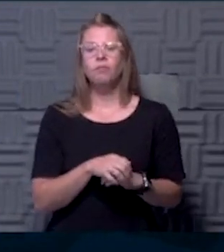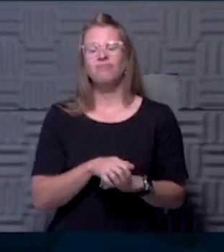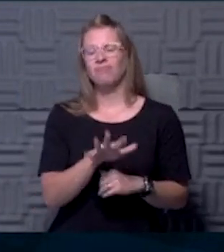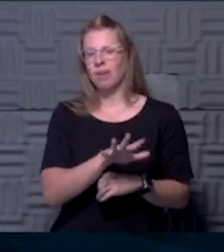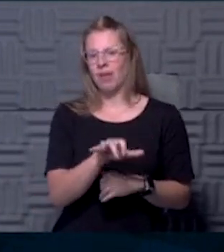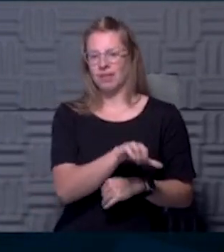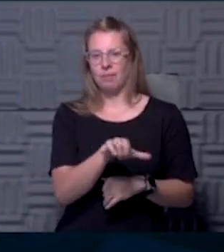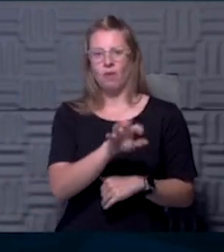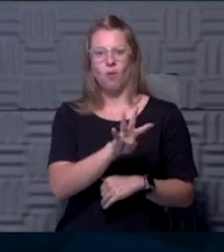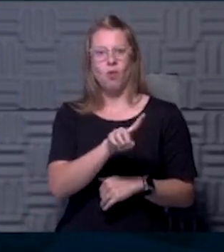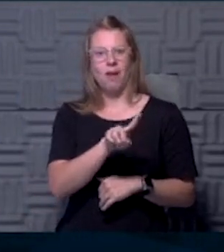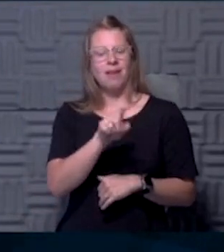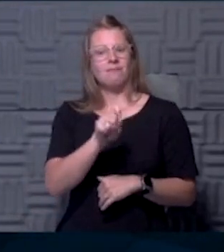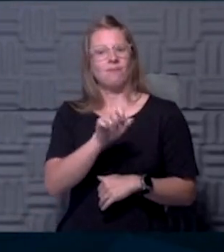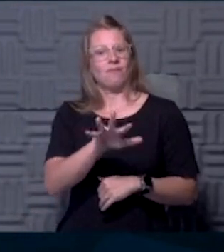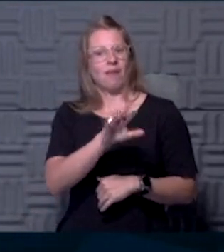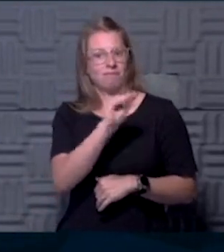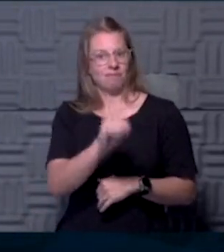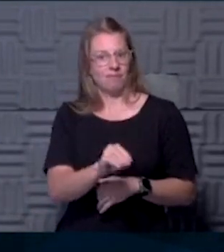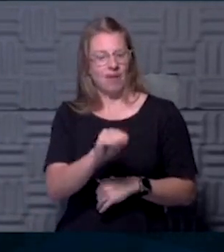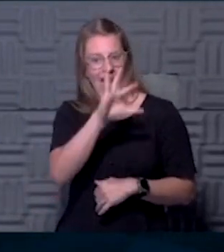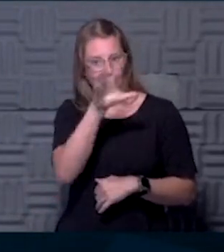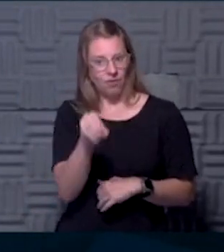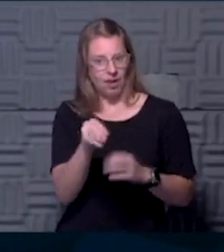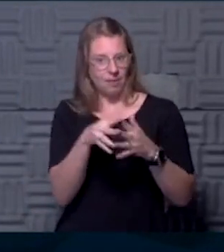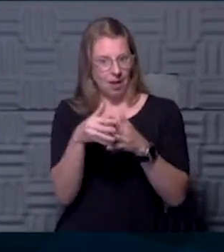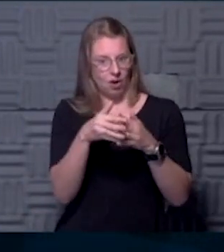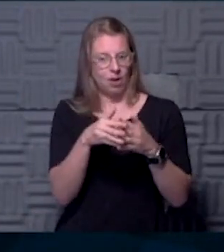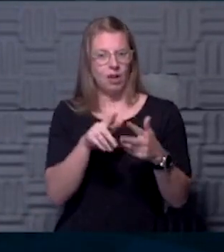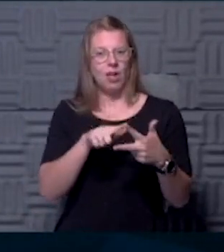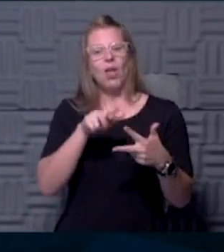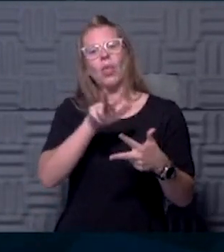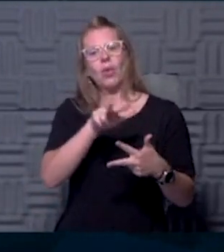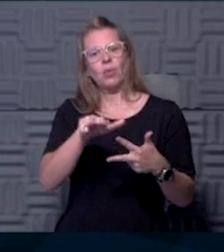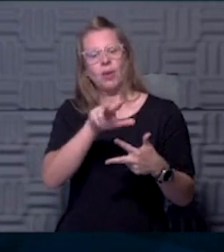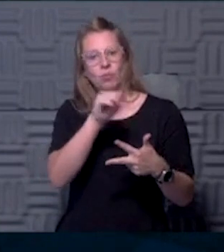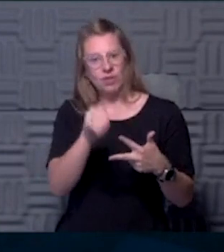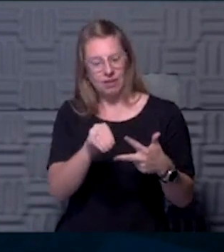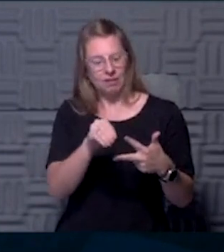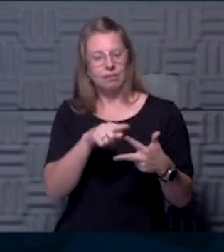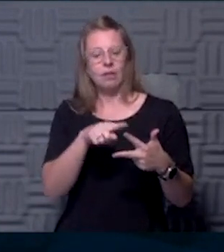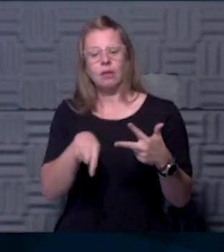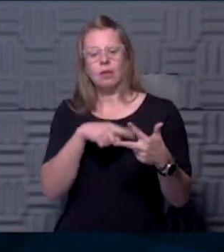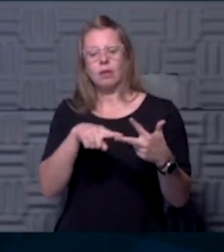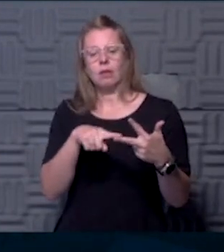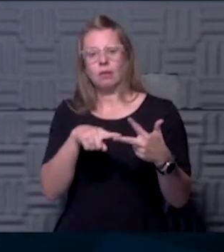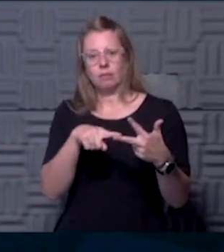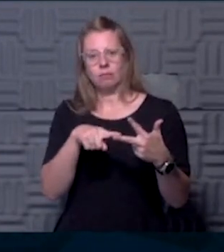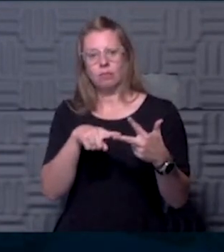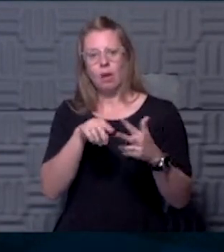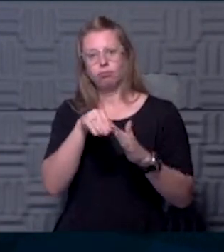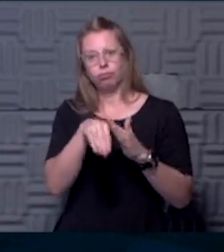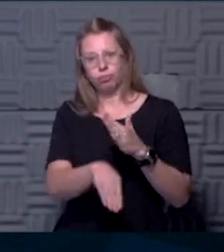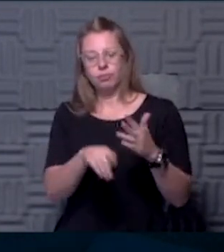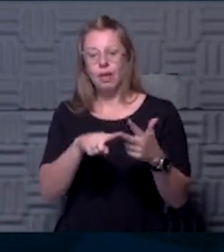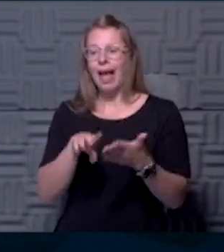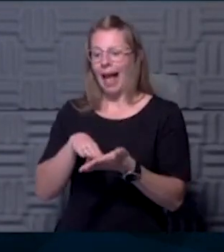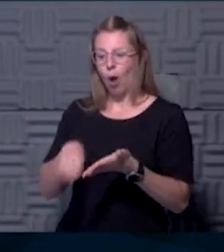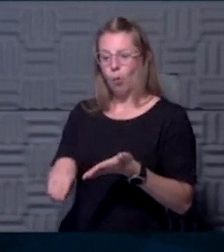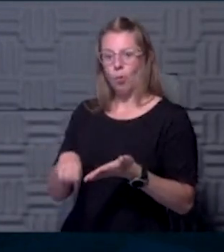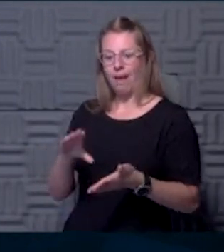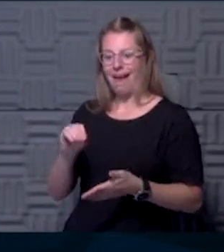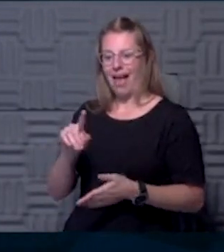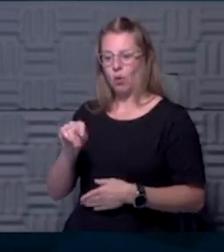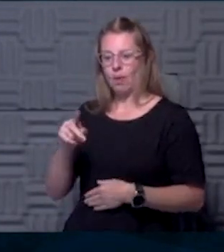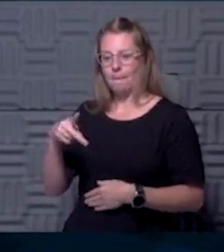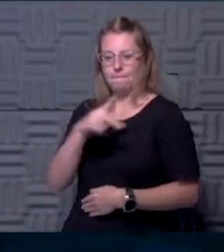same, 41.5% African American, 33% Caucasian, and then decreasing from there. Outpatients looked a little bit